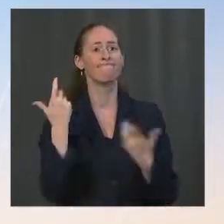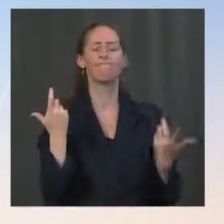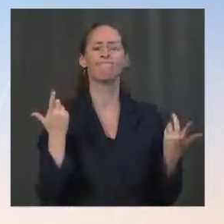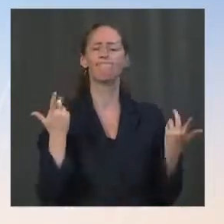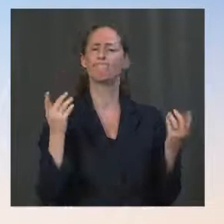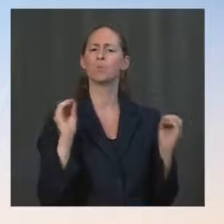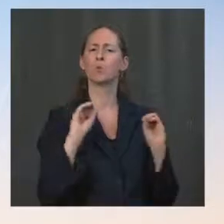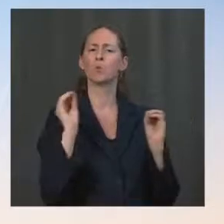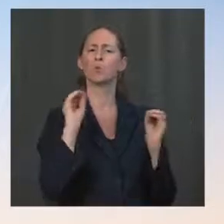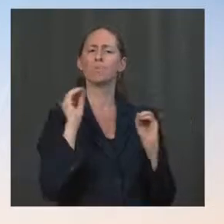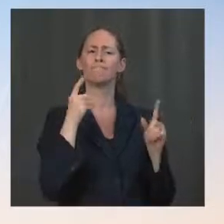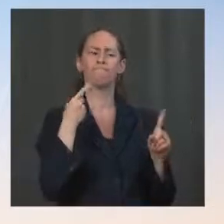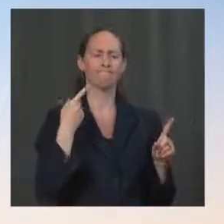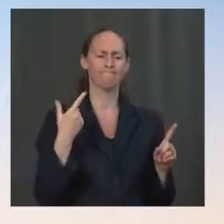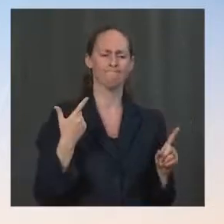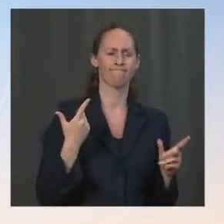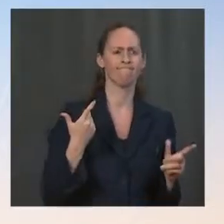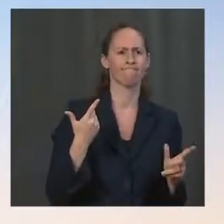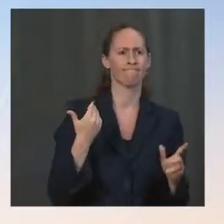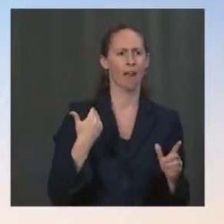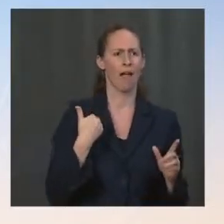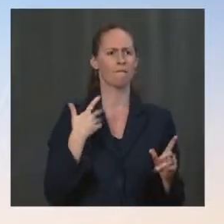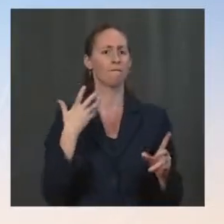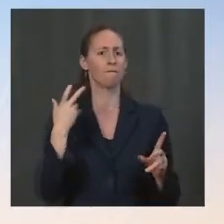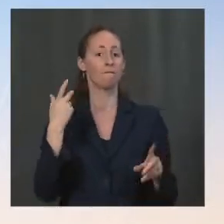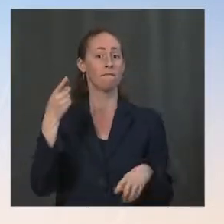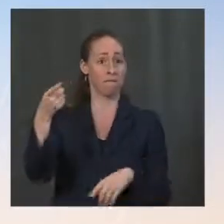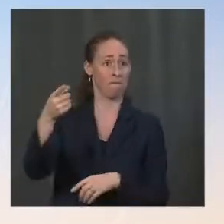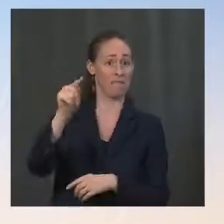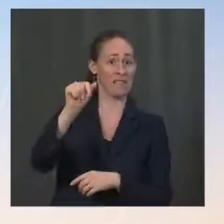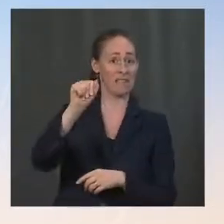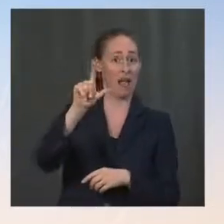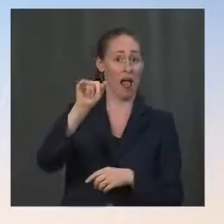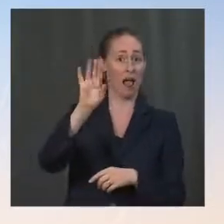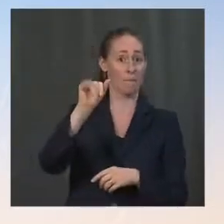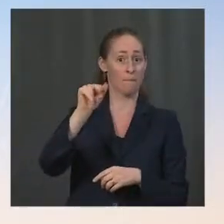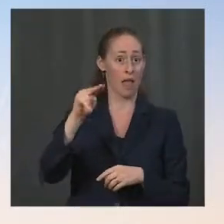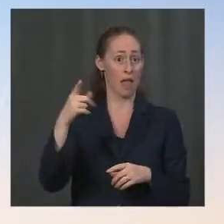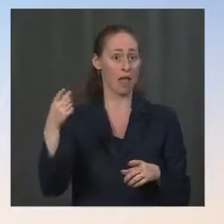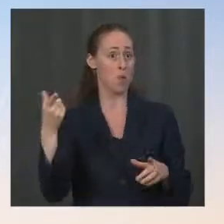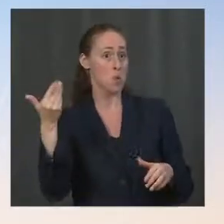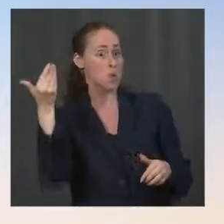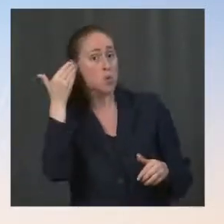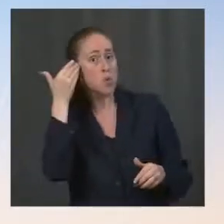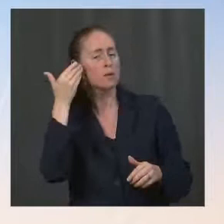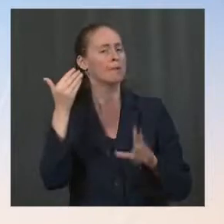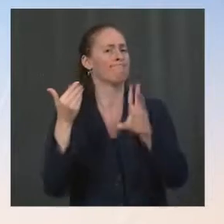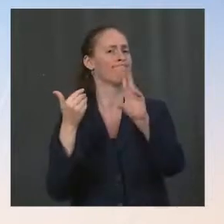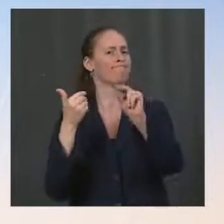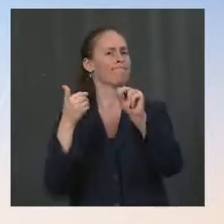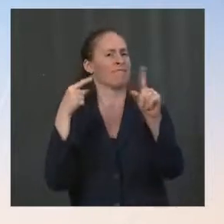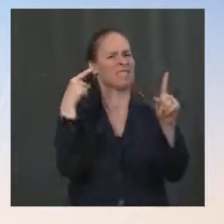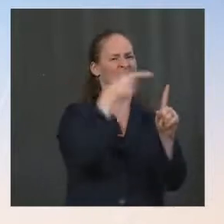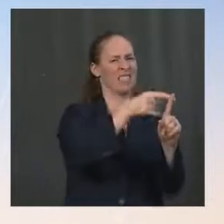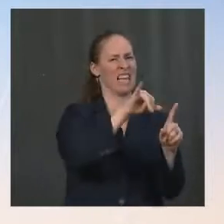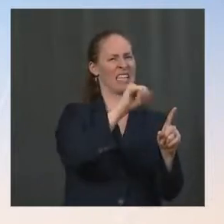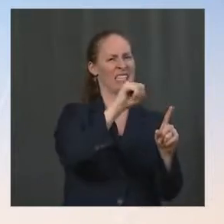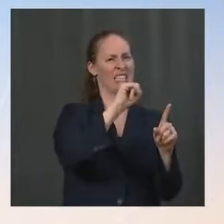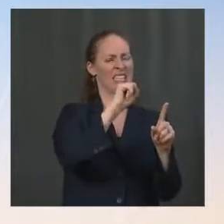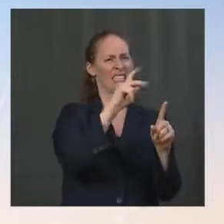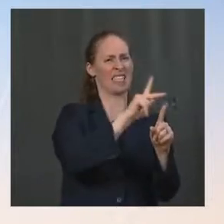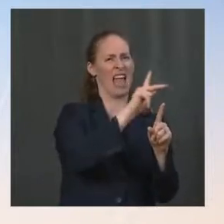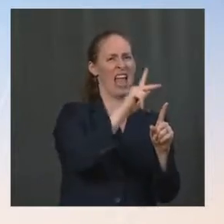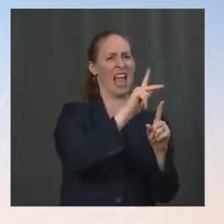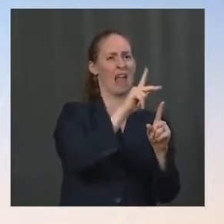intentional or anything along those lines, which was a question that was asked yesterday. But clearly there was a break in the security process here. There's no question about